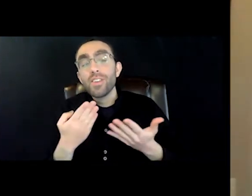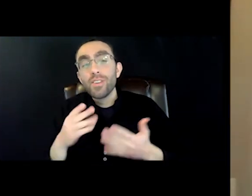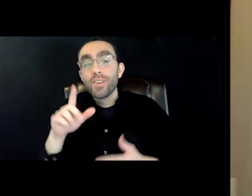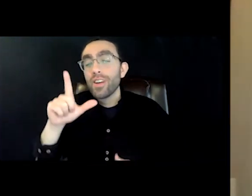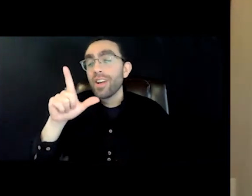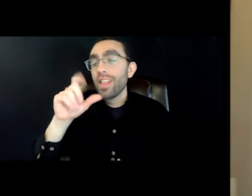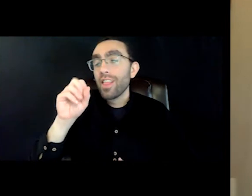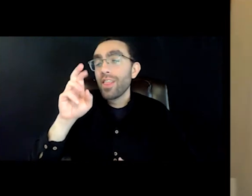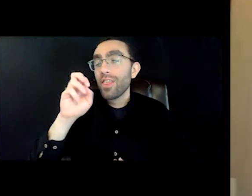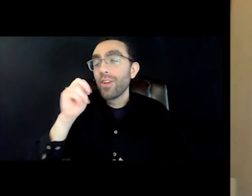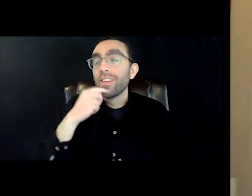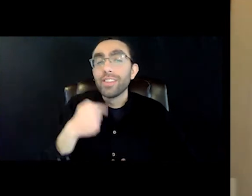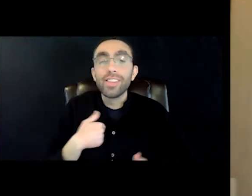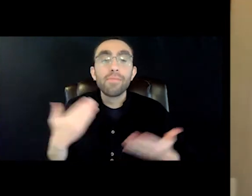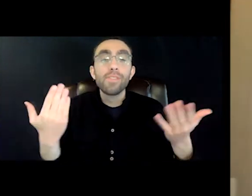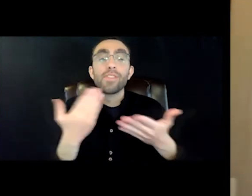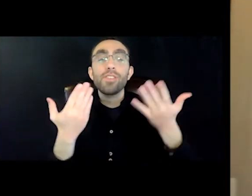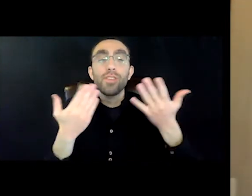Yes.